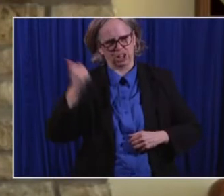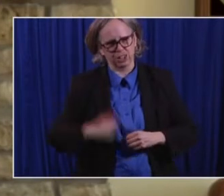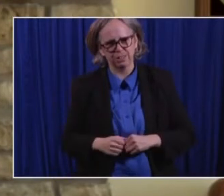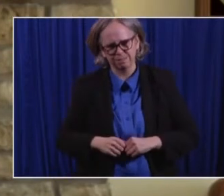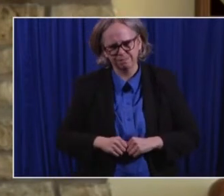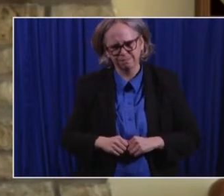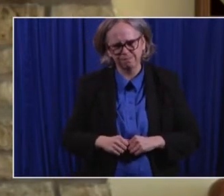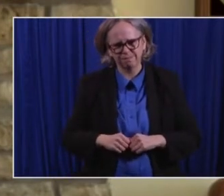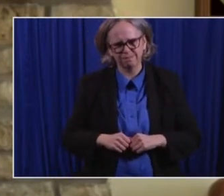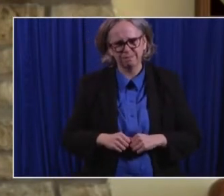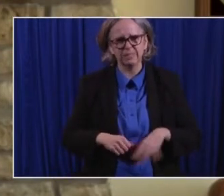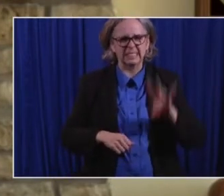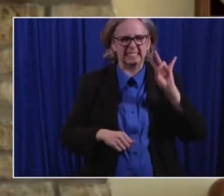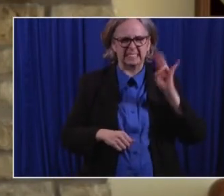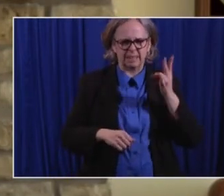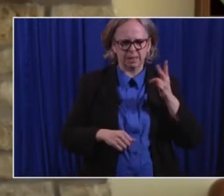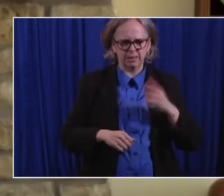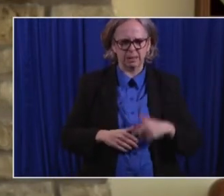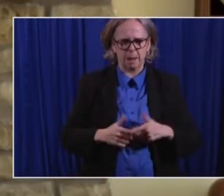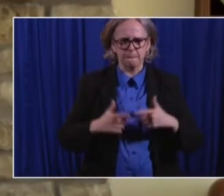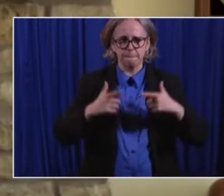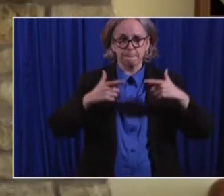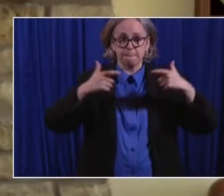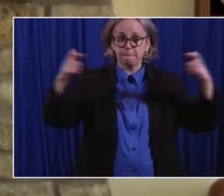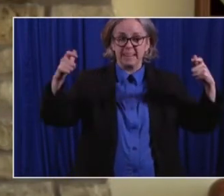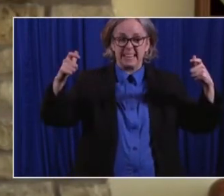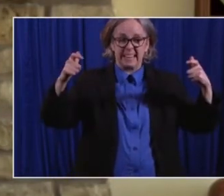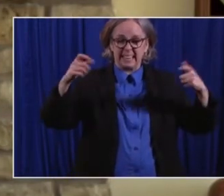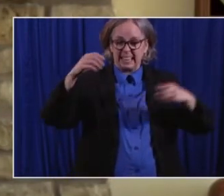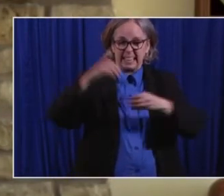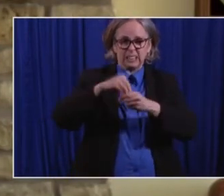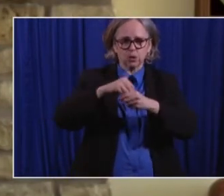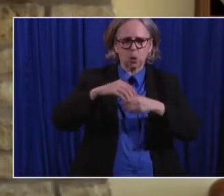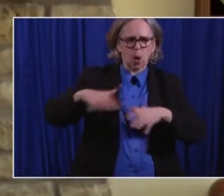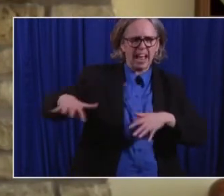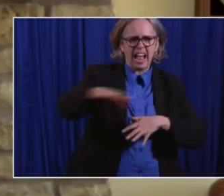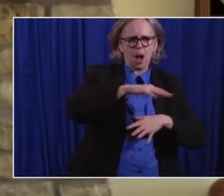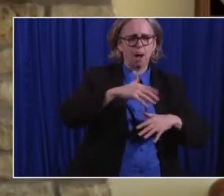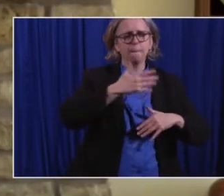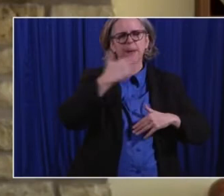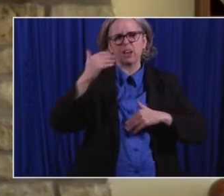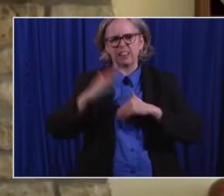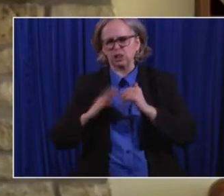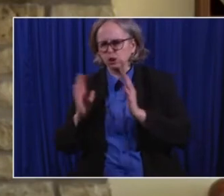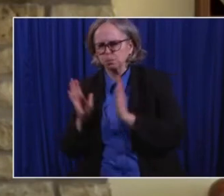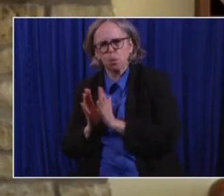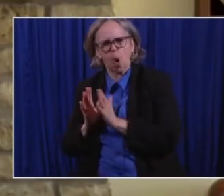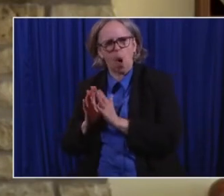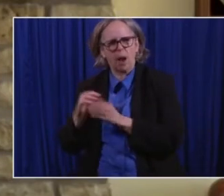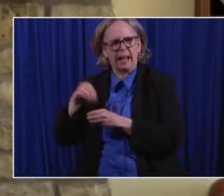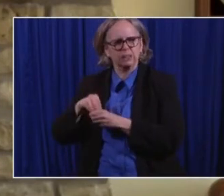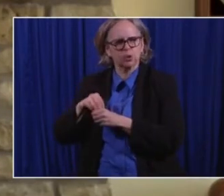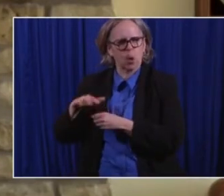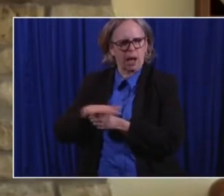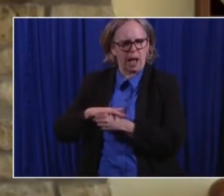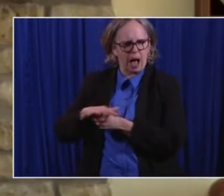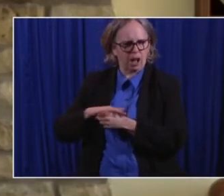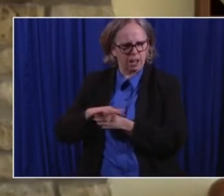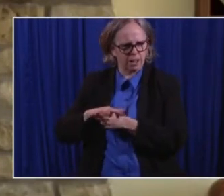indoor areas. And 8, washing hands often and avoiding touching surfaces, both are very, very